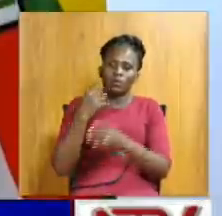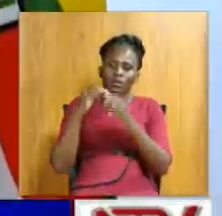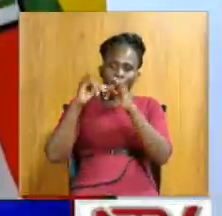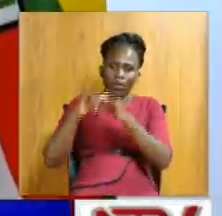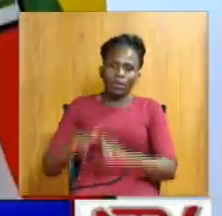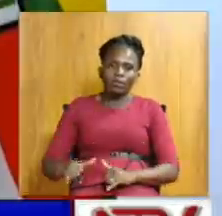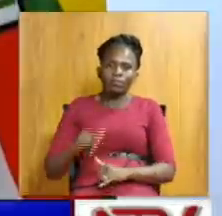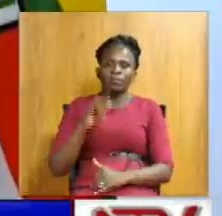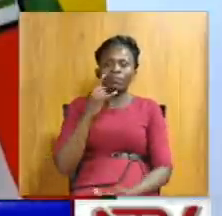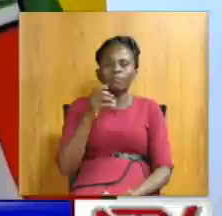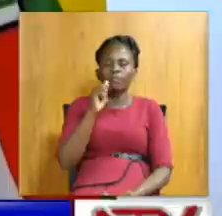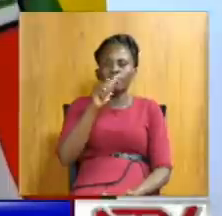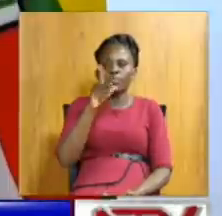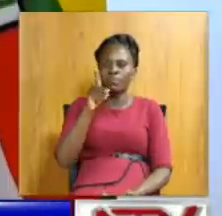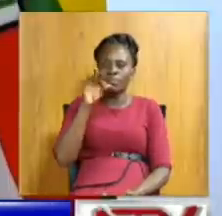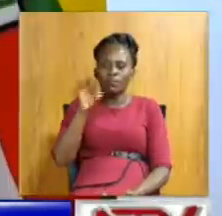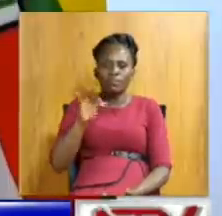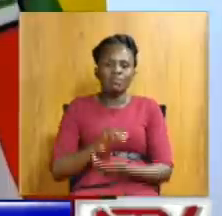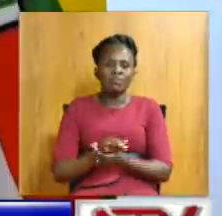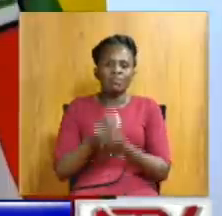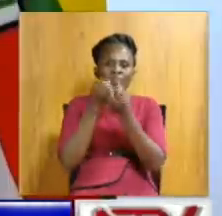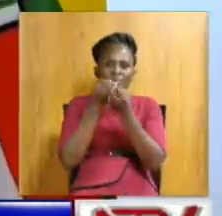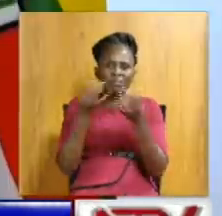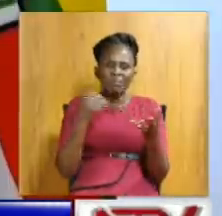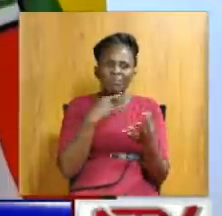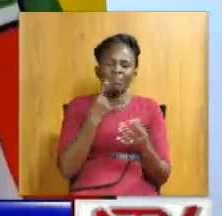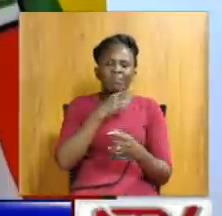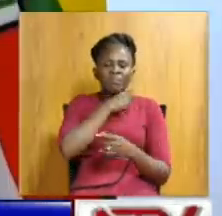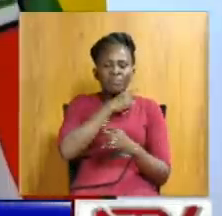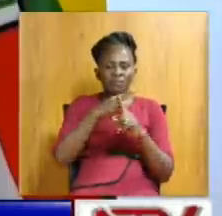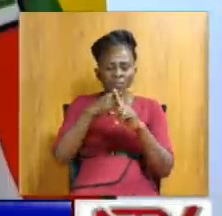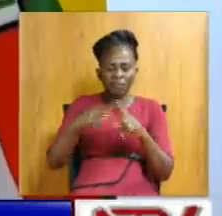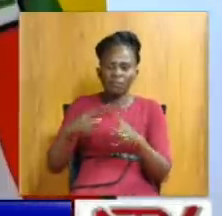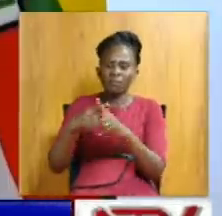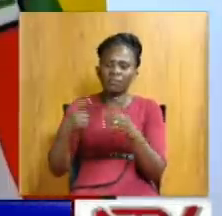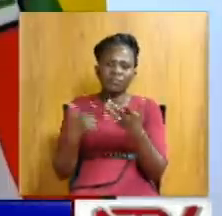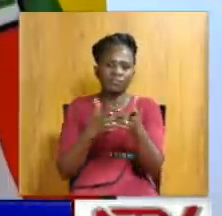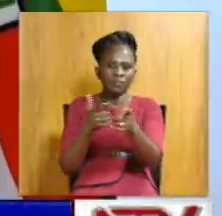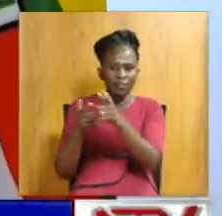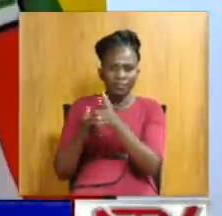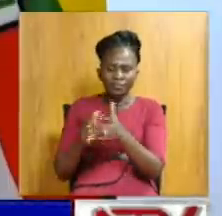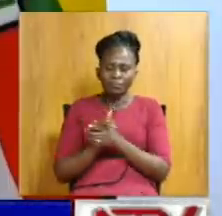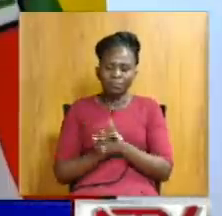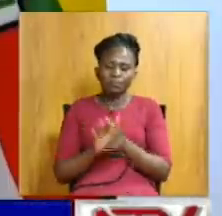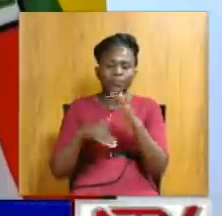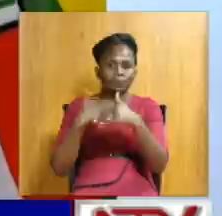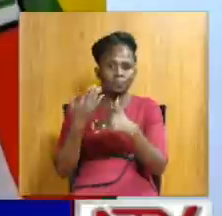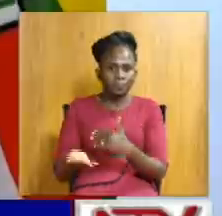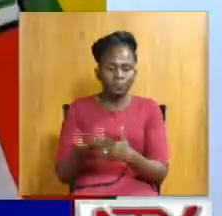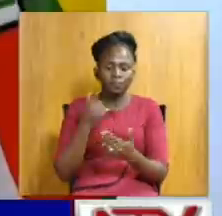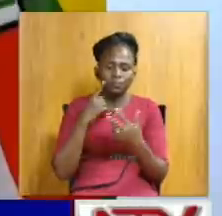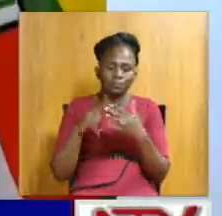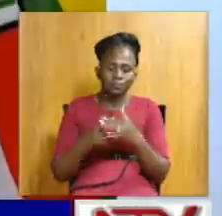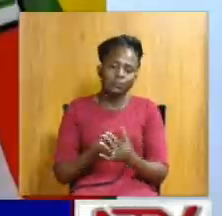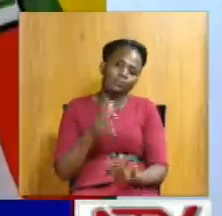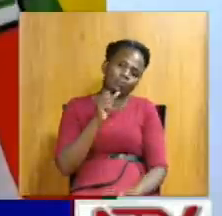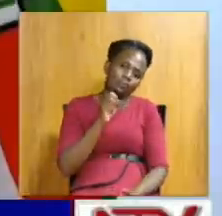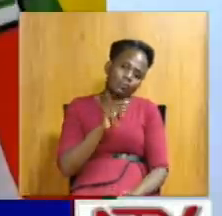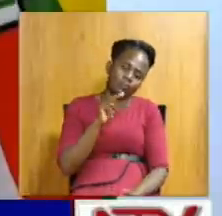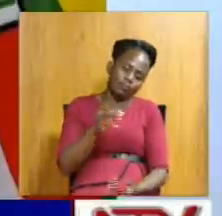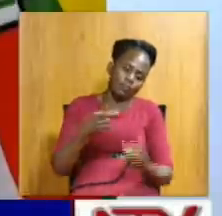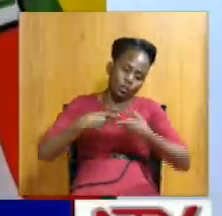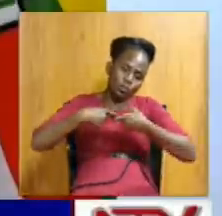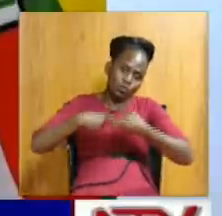terrorists. Many of these terrorists were killed. Then after repairing the Busunga Semliki Bridge